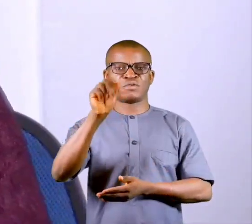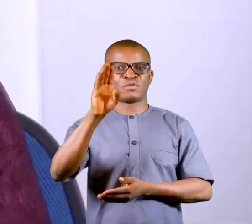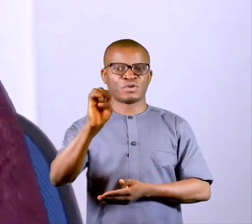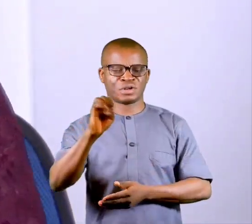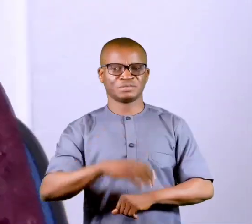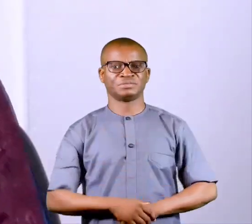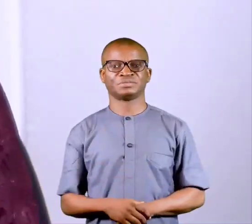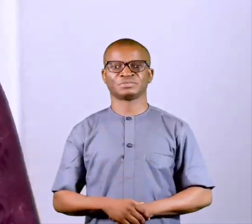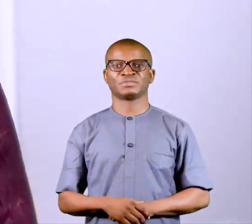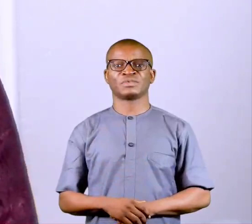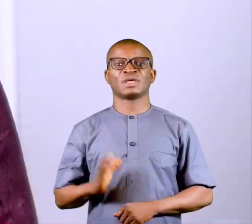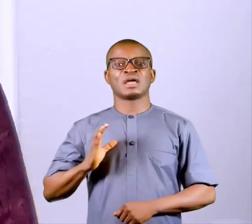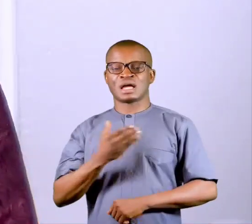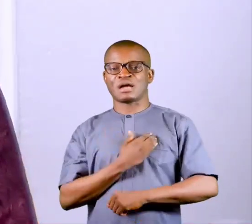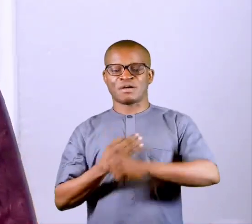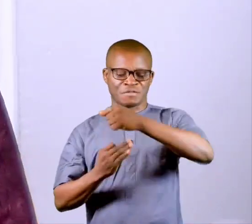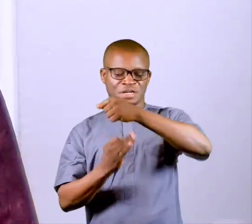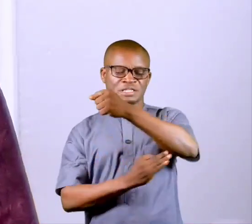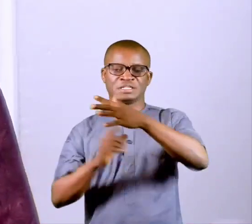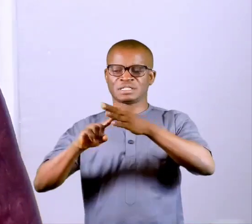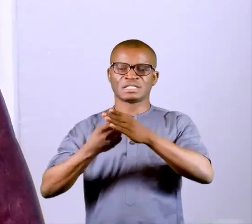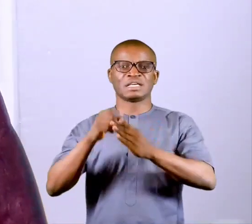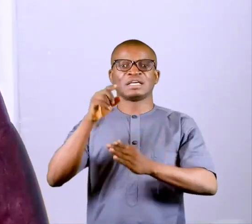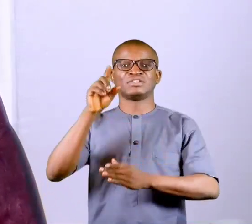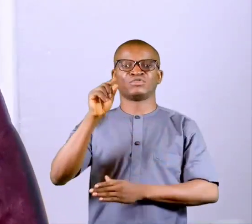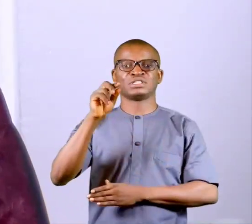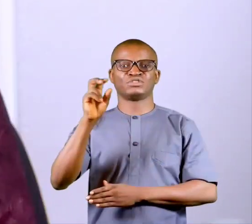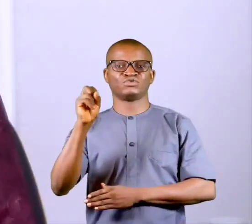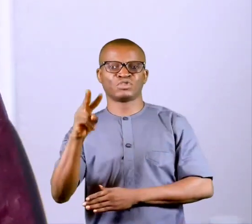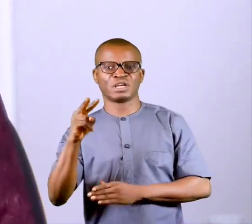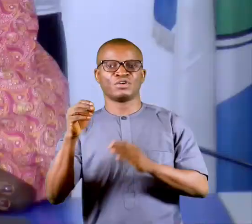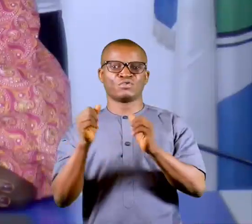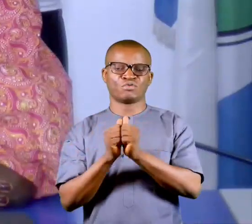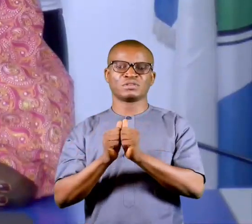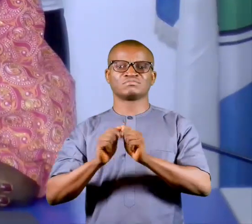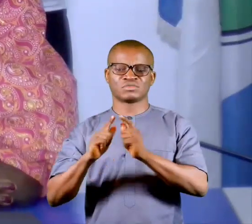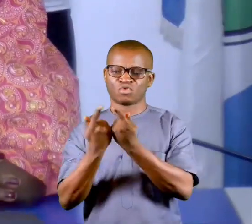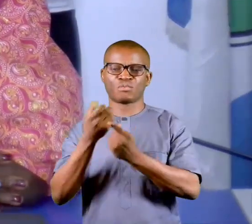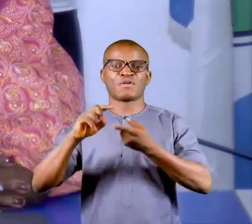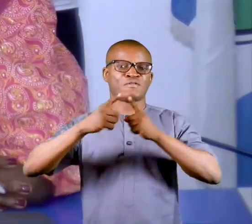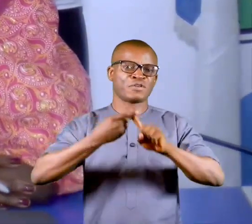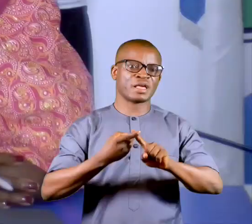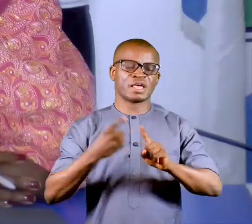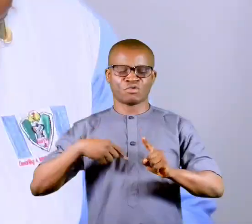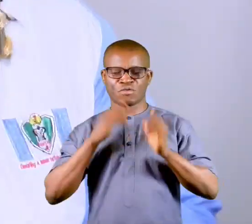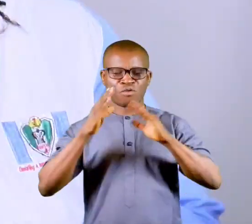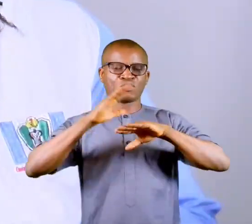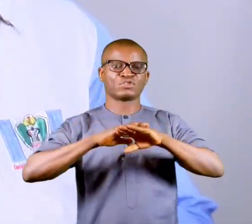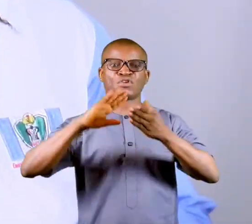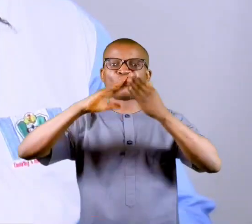Babajide. Oksano Foundation was started in 2012 with a group of friends. We focus on